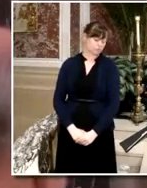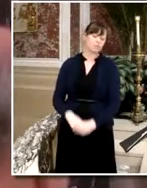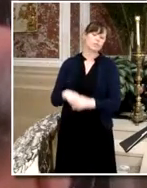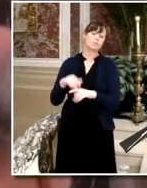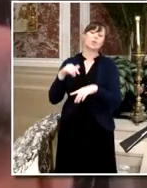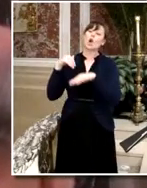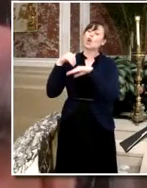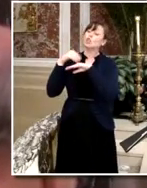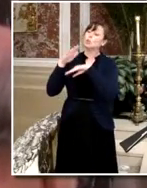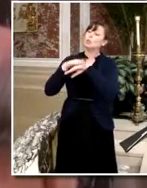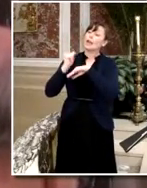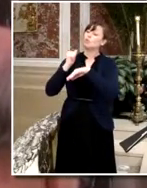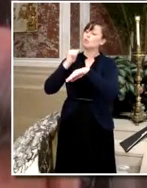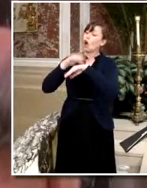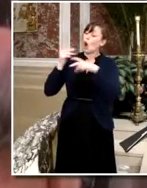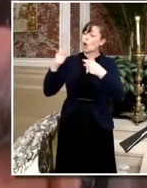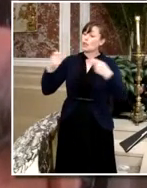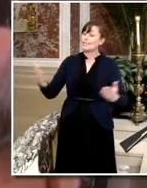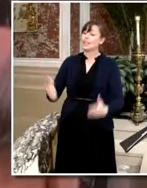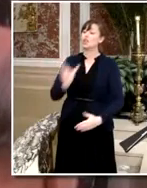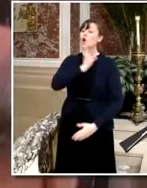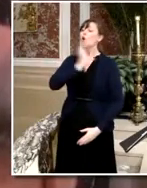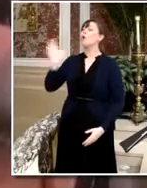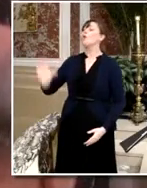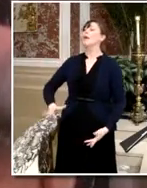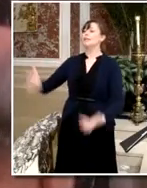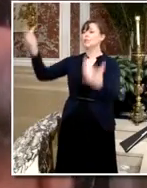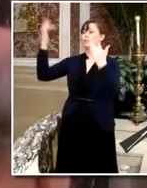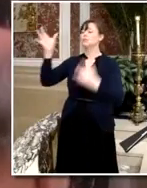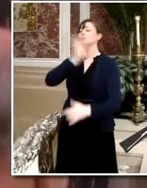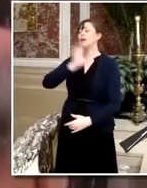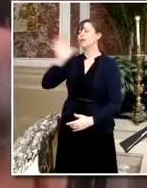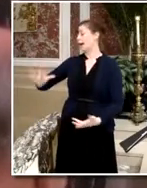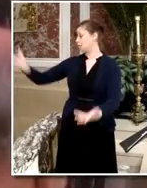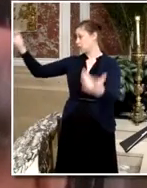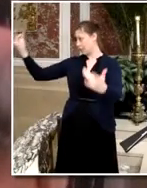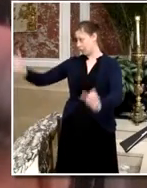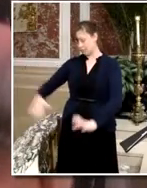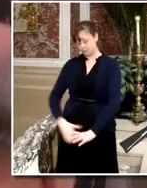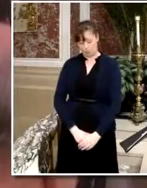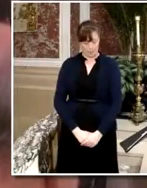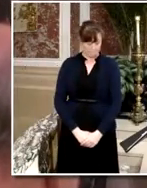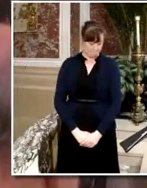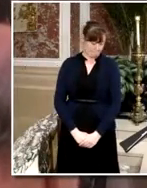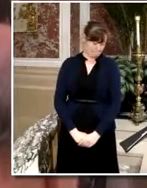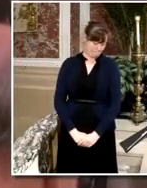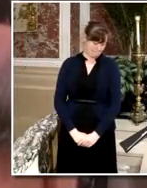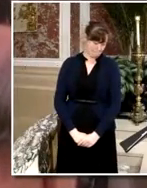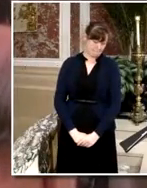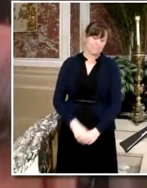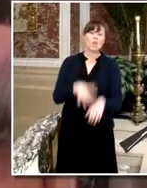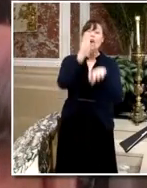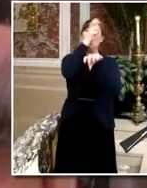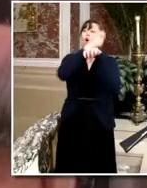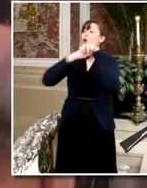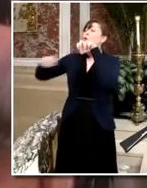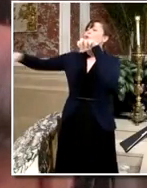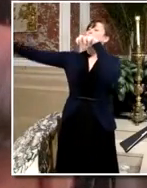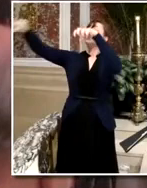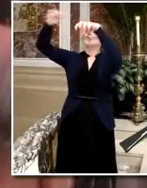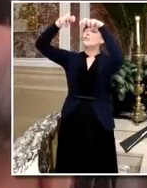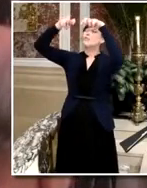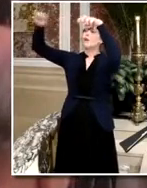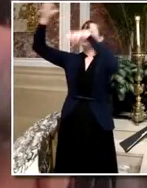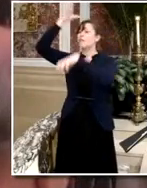to call sinners. Christ, have mercy. Christ, have mercy. You are seated at the right hand